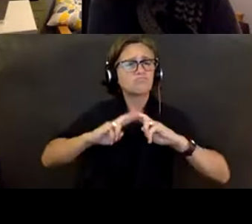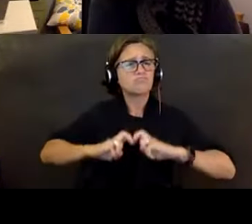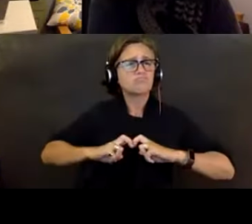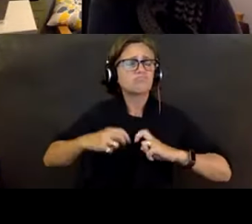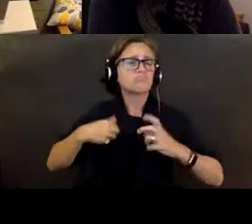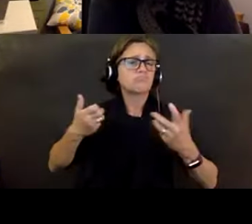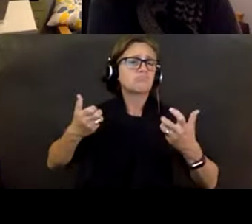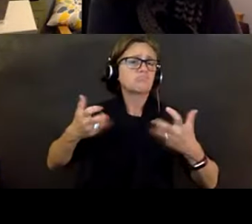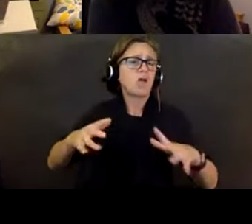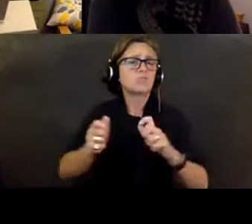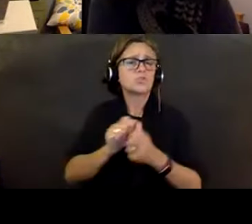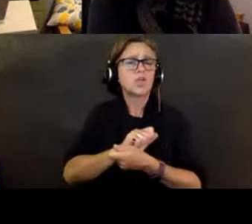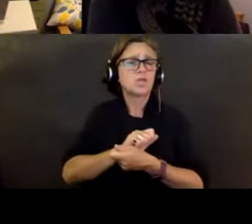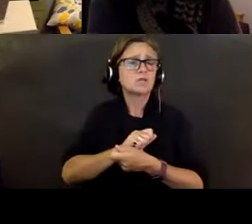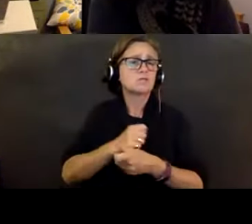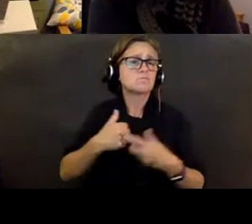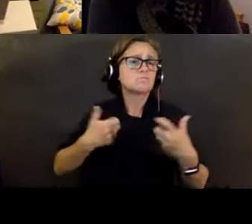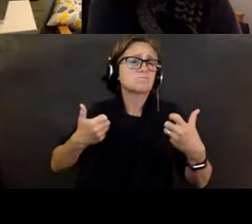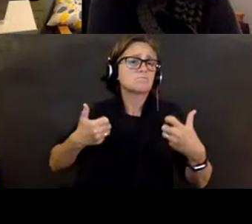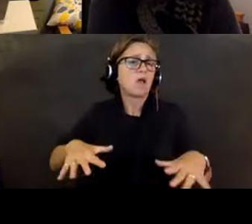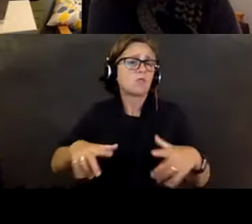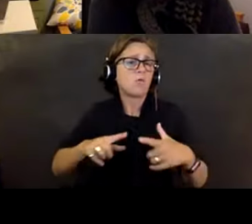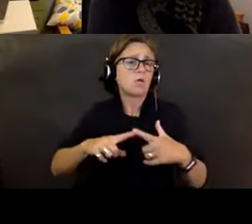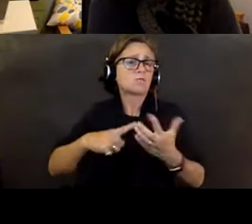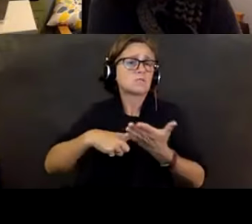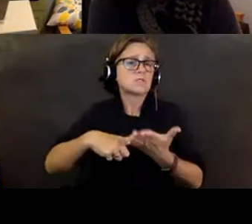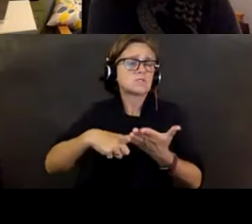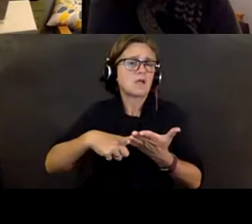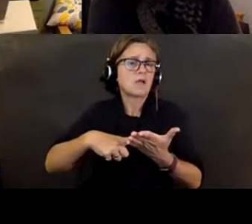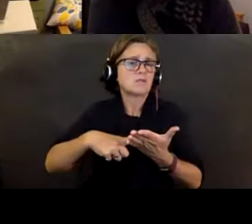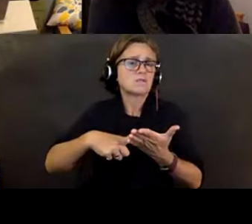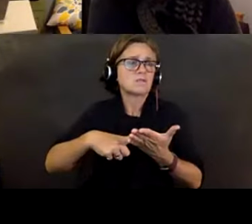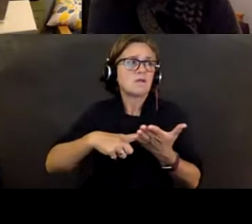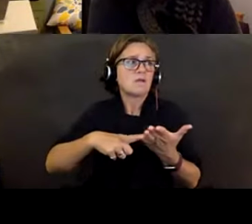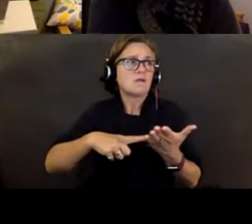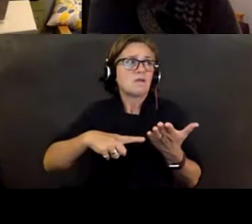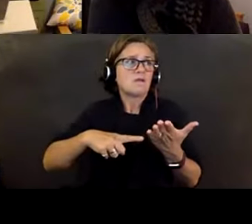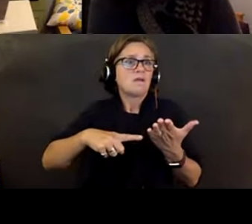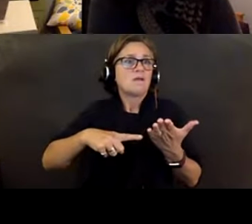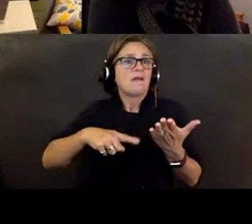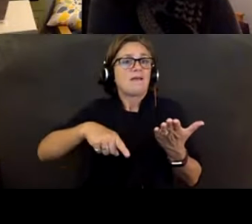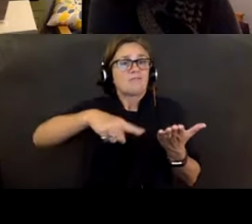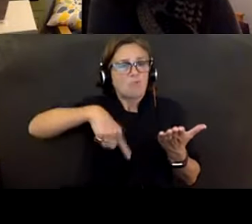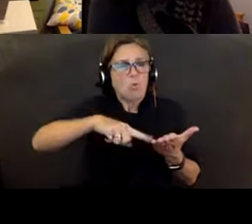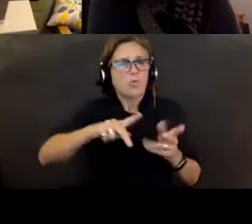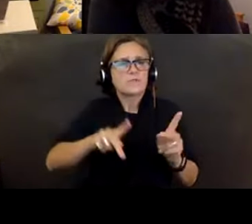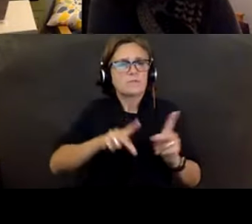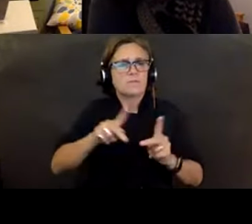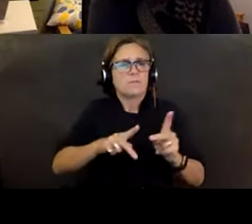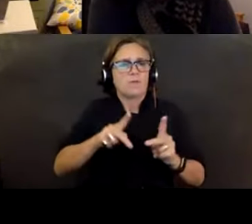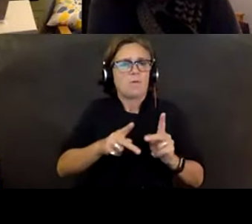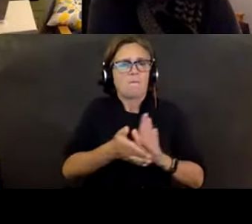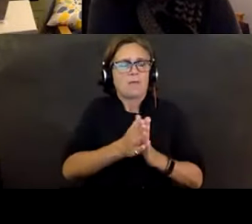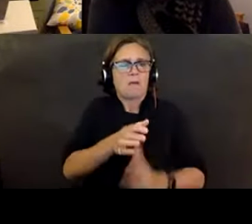we are working so hard to try to figure out how to manage that. But any thoughts? But I see Rowan's hands up